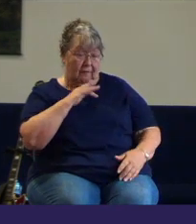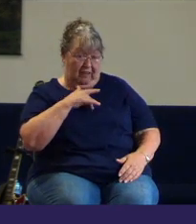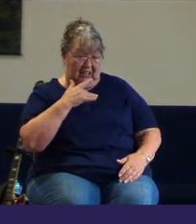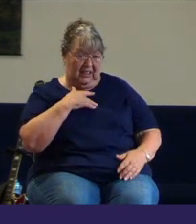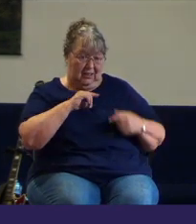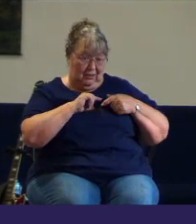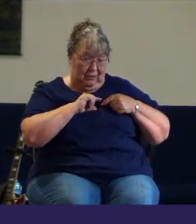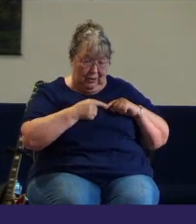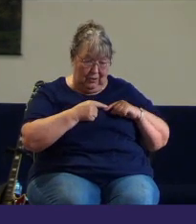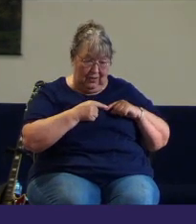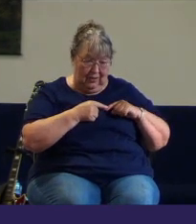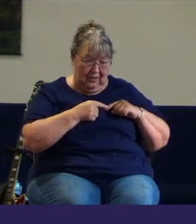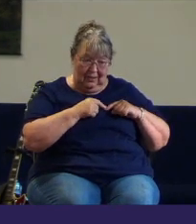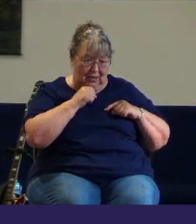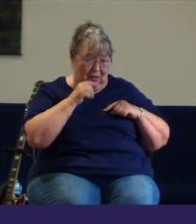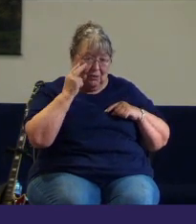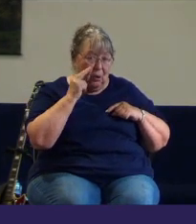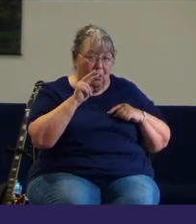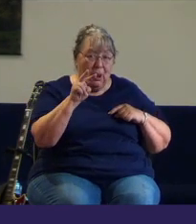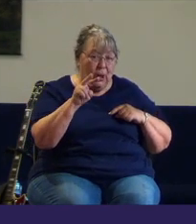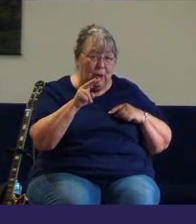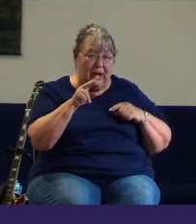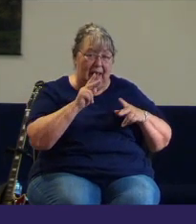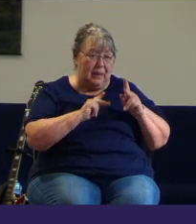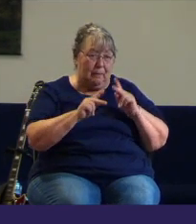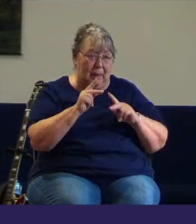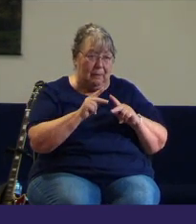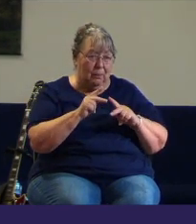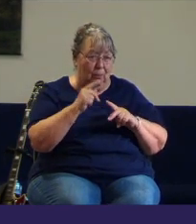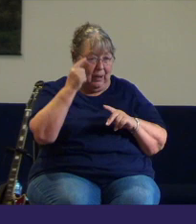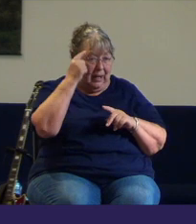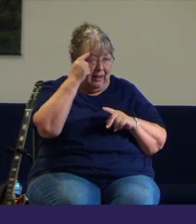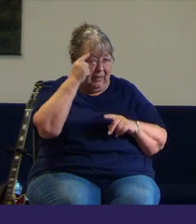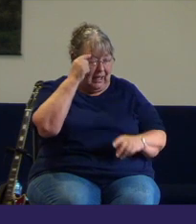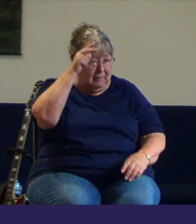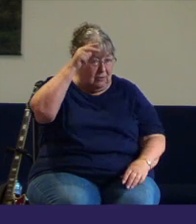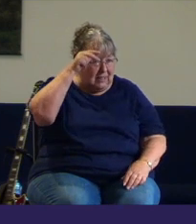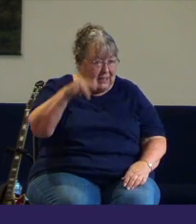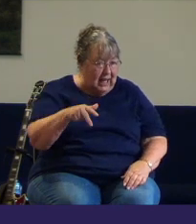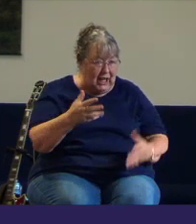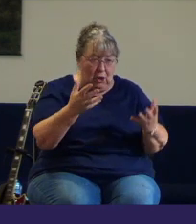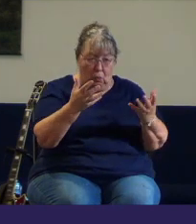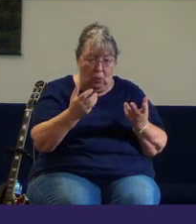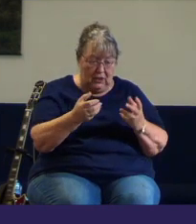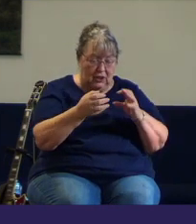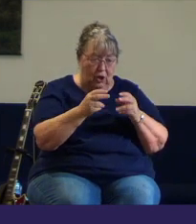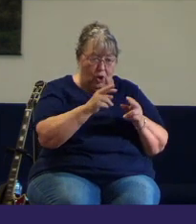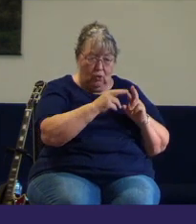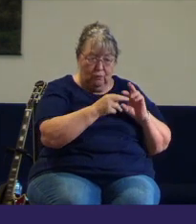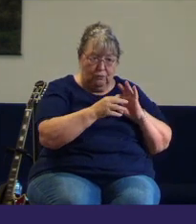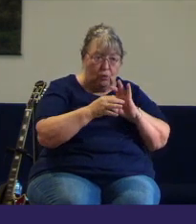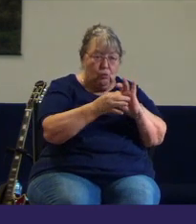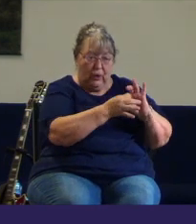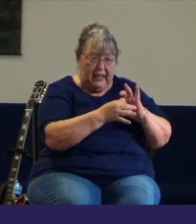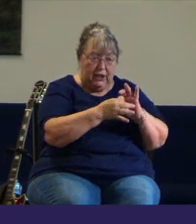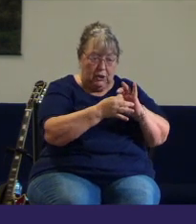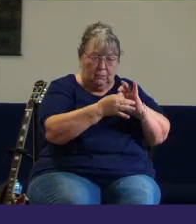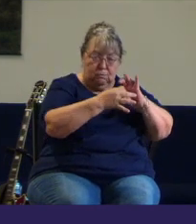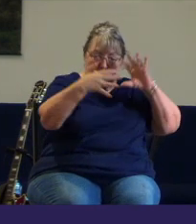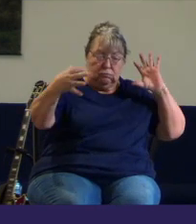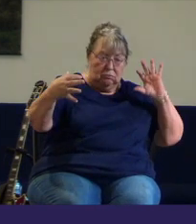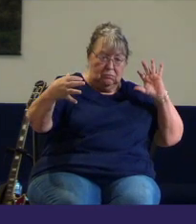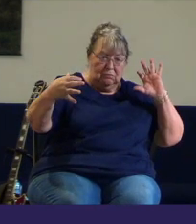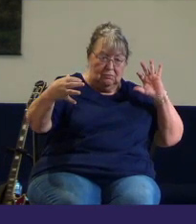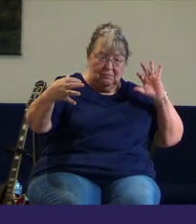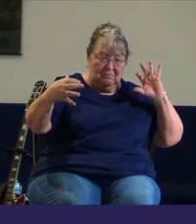people. He says, get thee behind me, not Peter, but get thee behind me, Satan. You don't understand the things that have to do